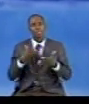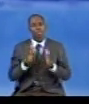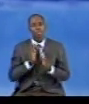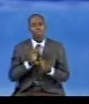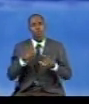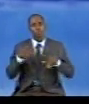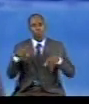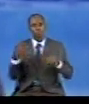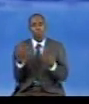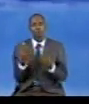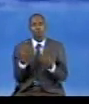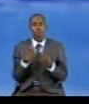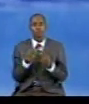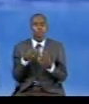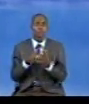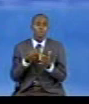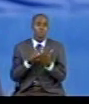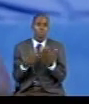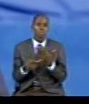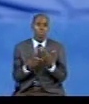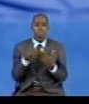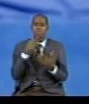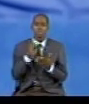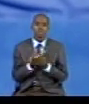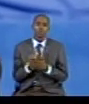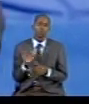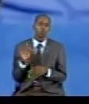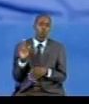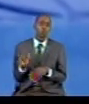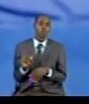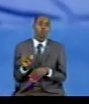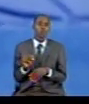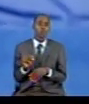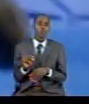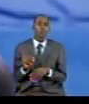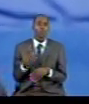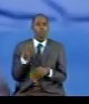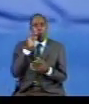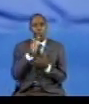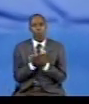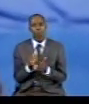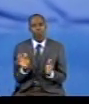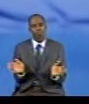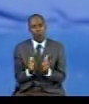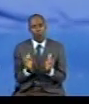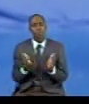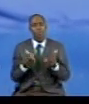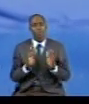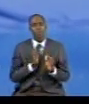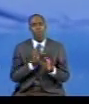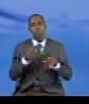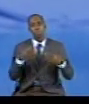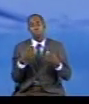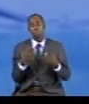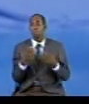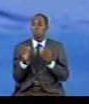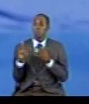tonight. I said, no. He said, let's go. I said, okay, since you are